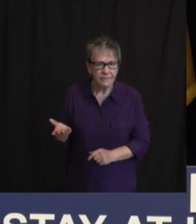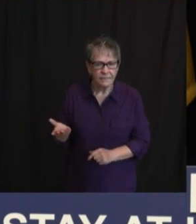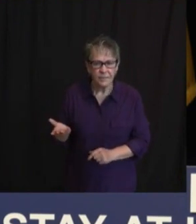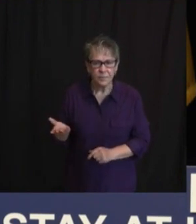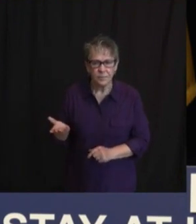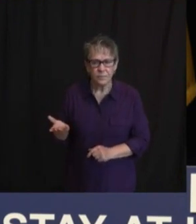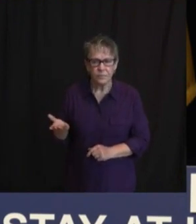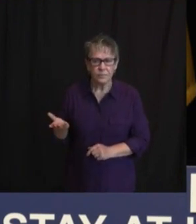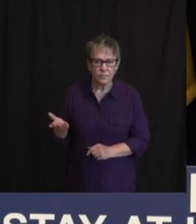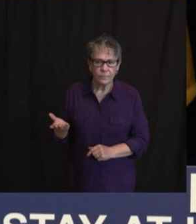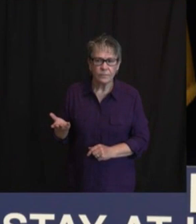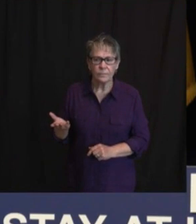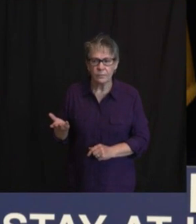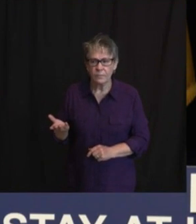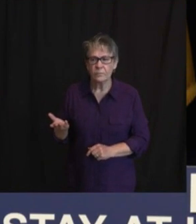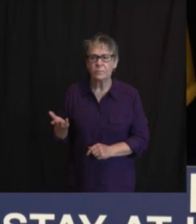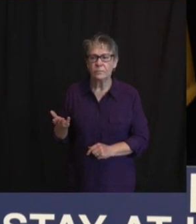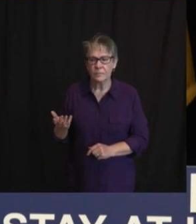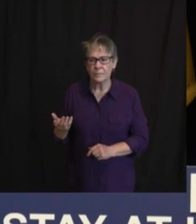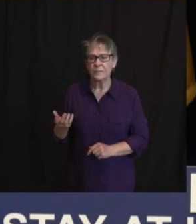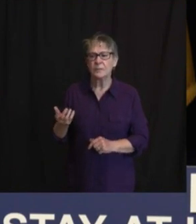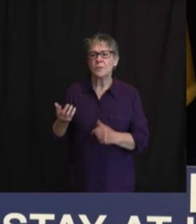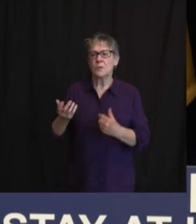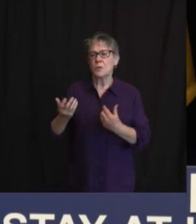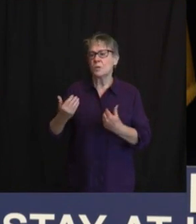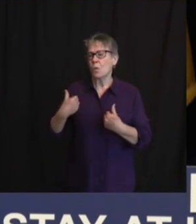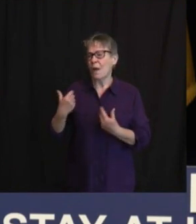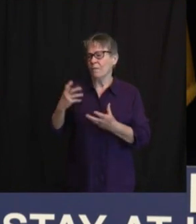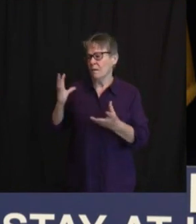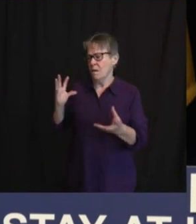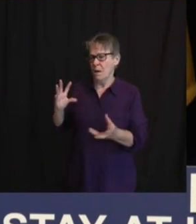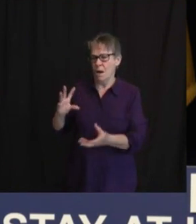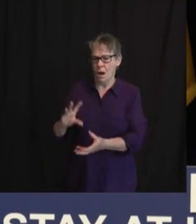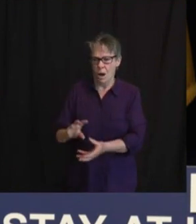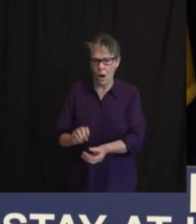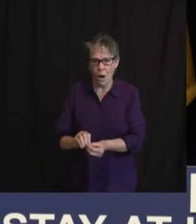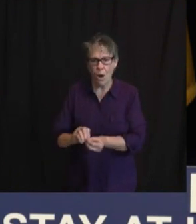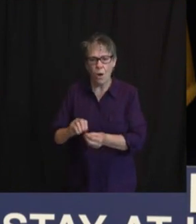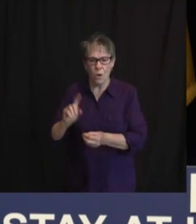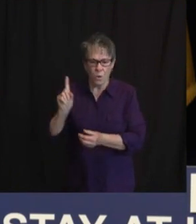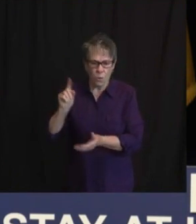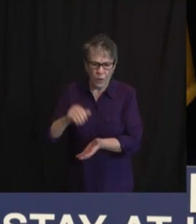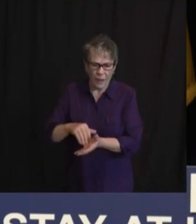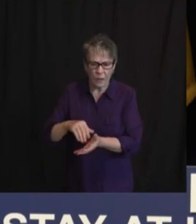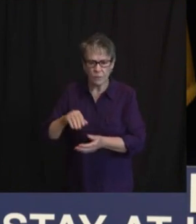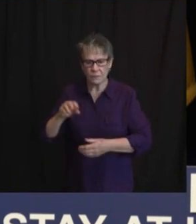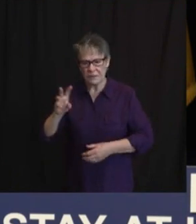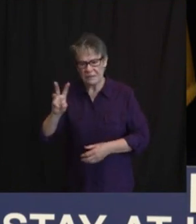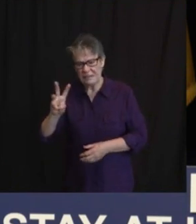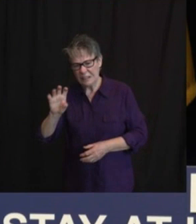again unchanged since last week. According to lab data from this morning, we've tested